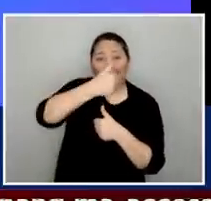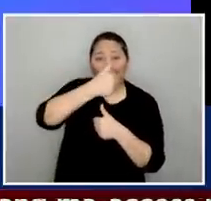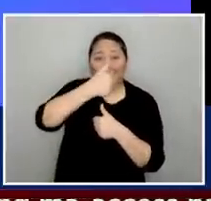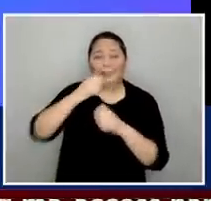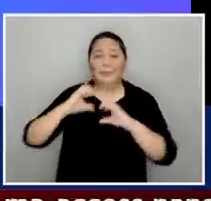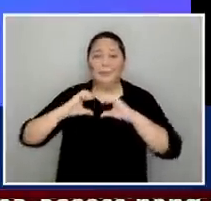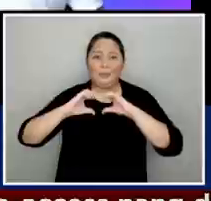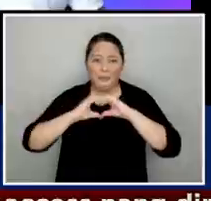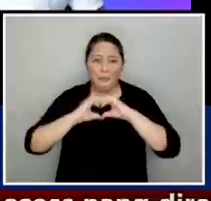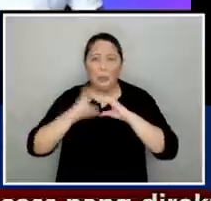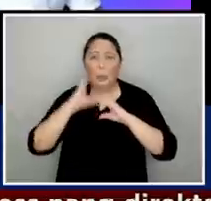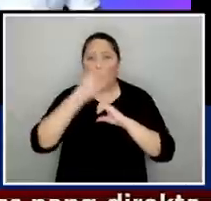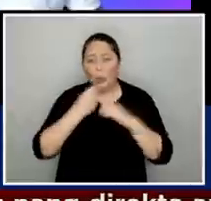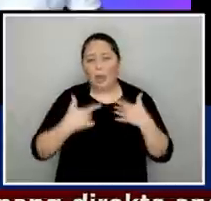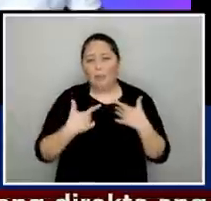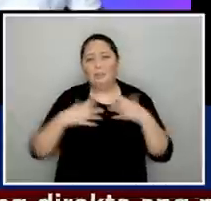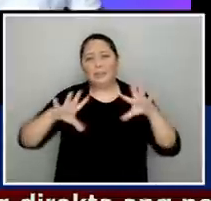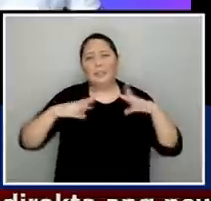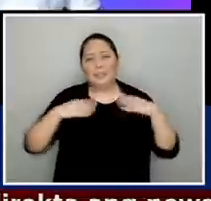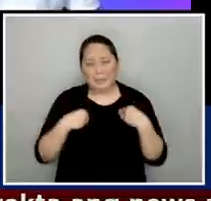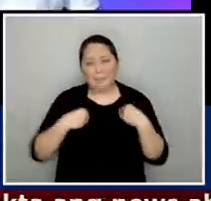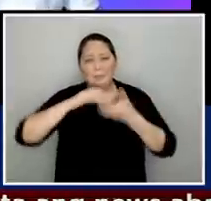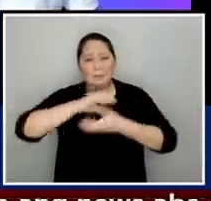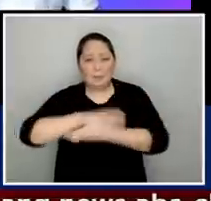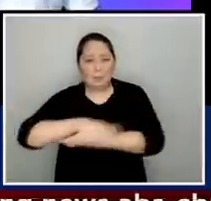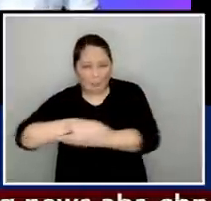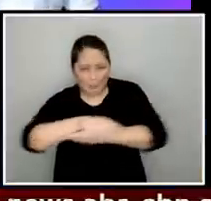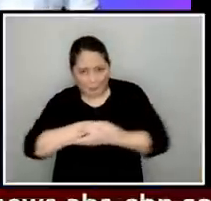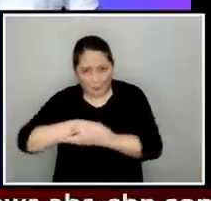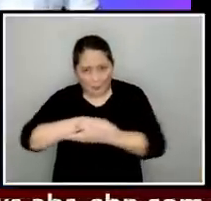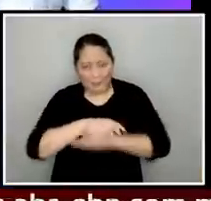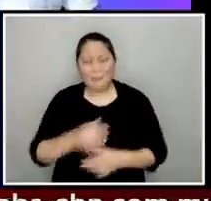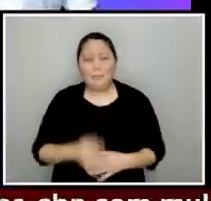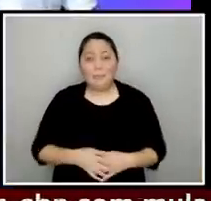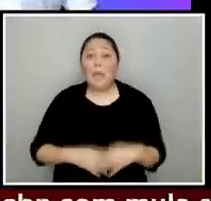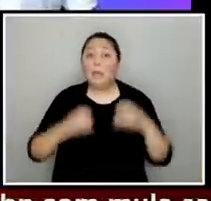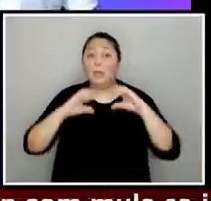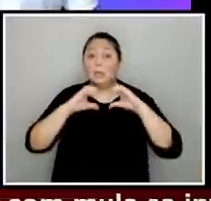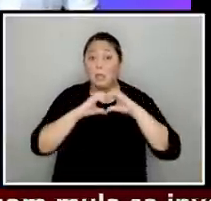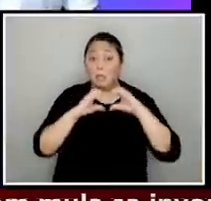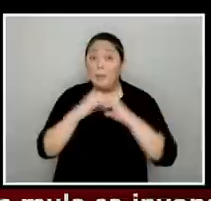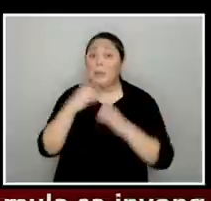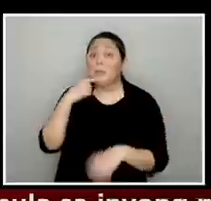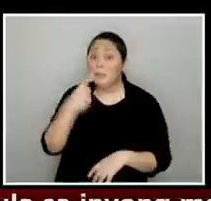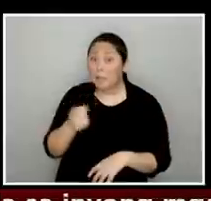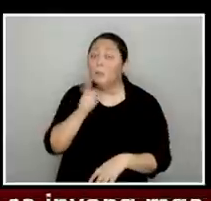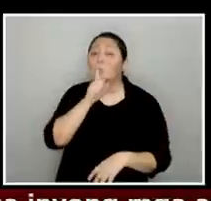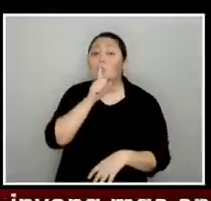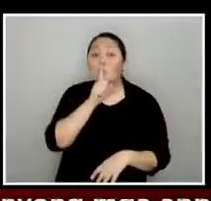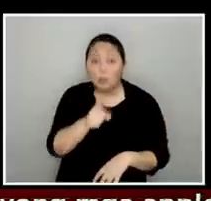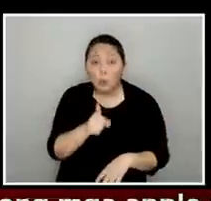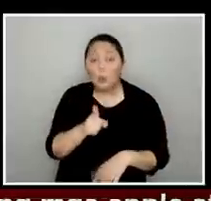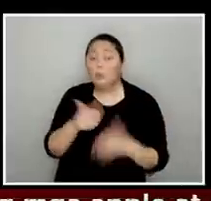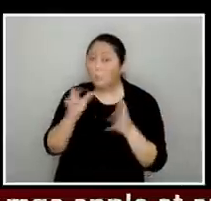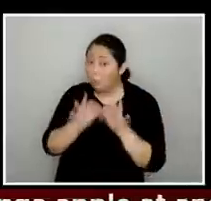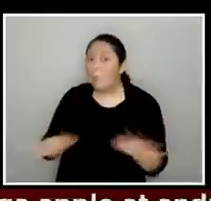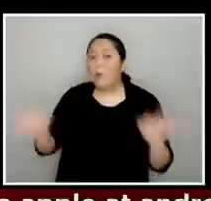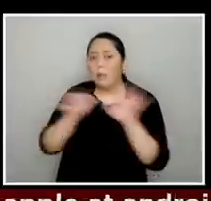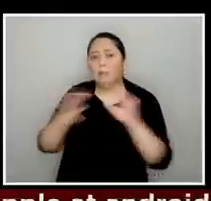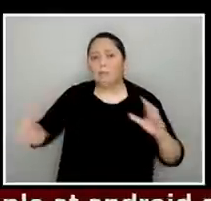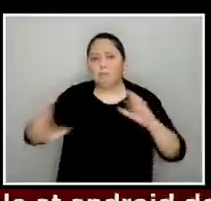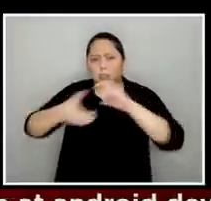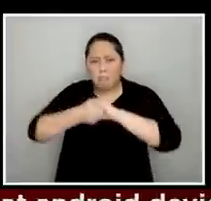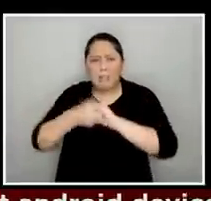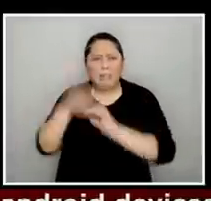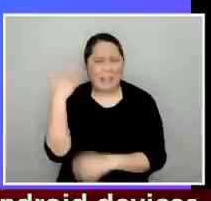made this partnership happen. Tinukoy ng GMA 7 ang halaga ng kasunduan na dating itinuring na imposibleng bagay sa industriya